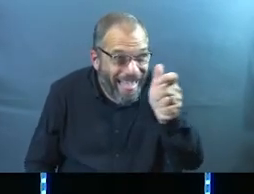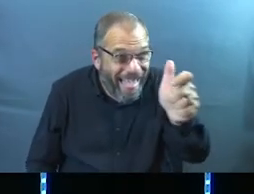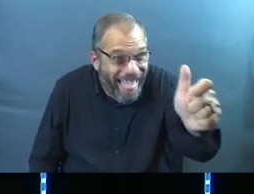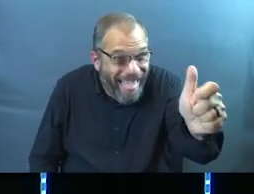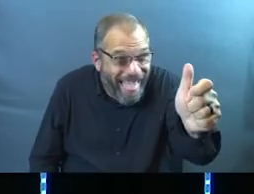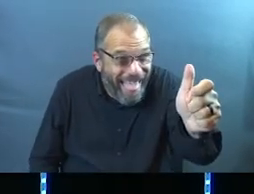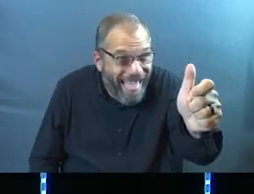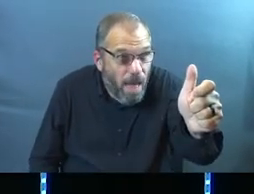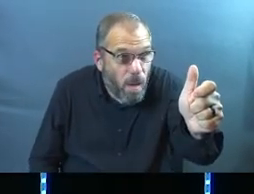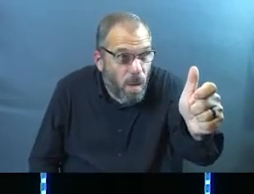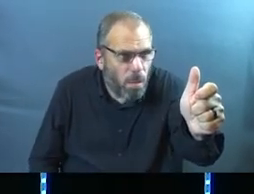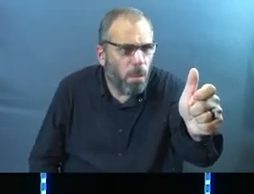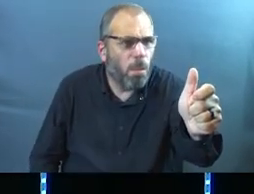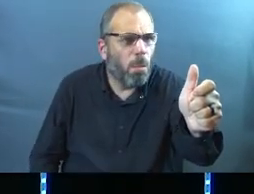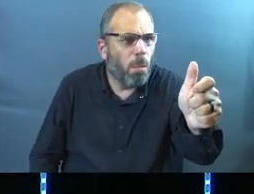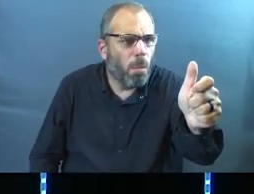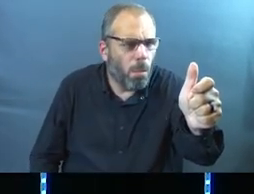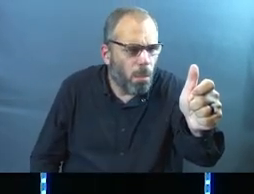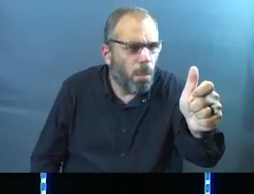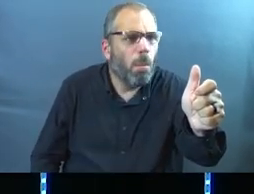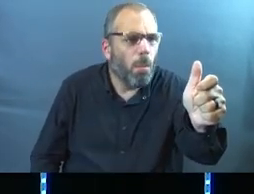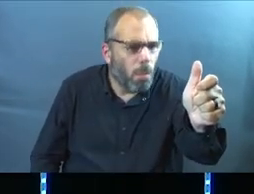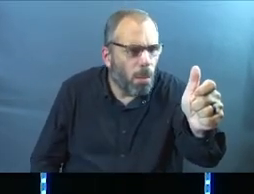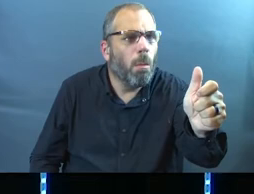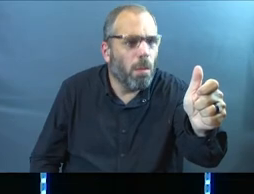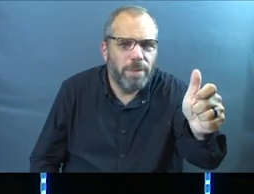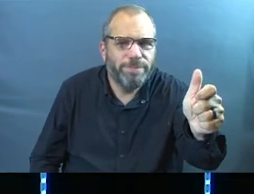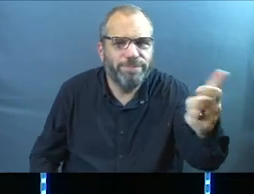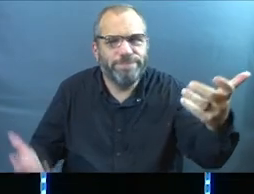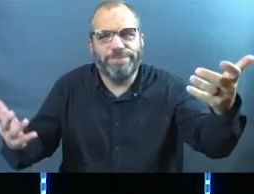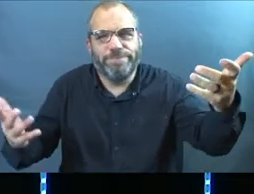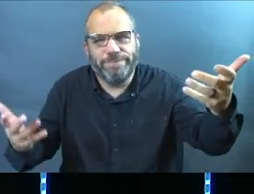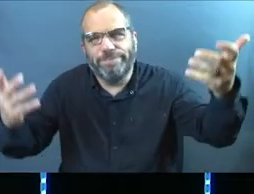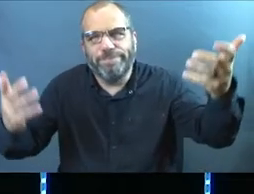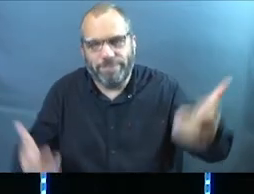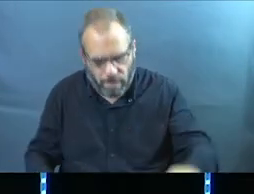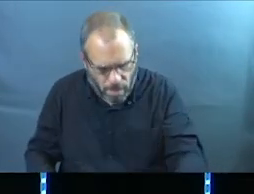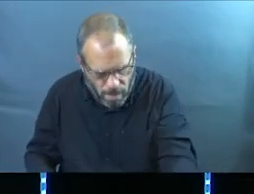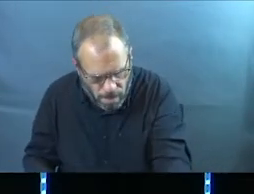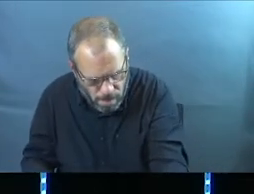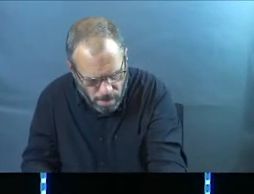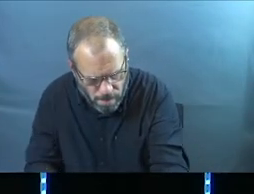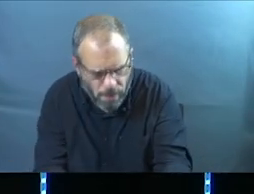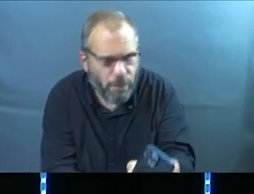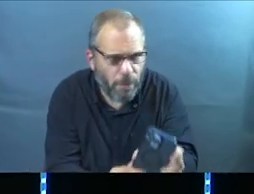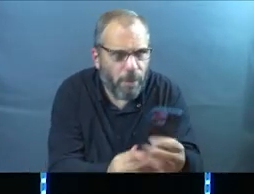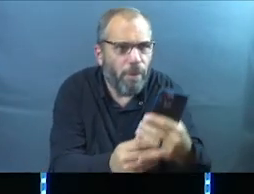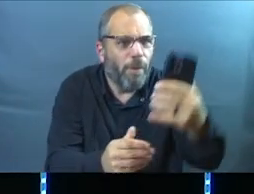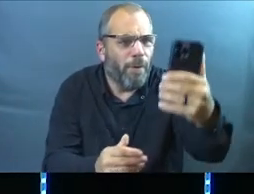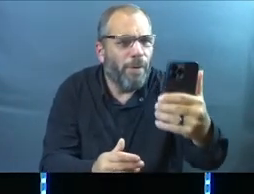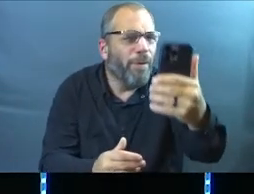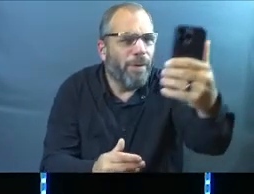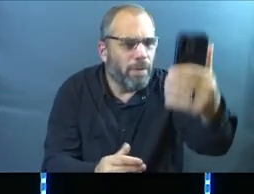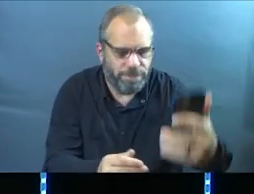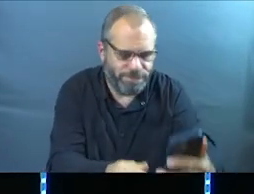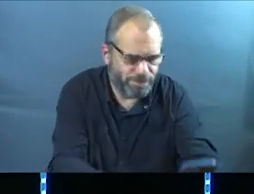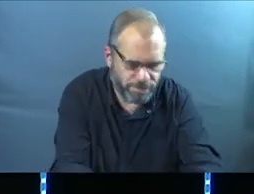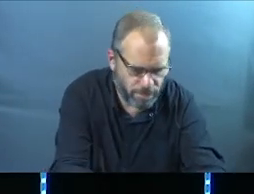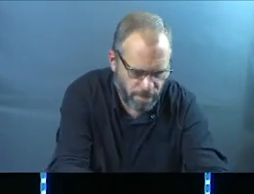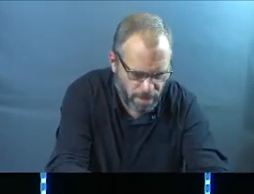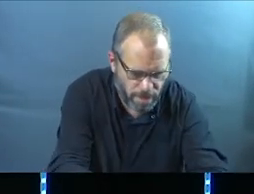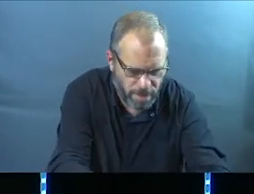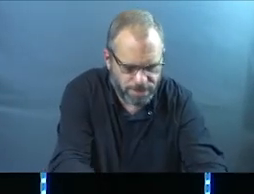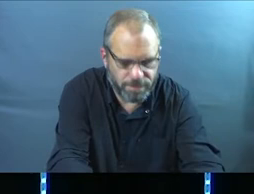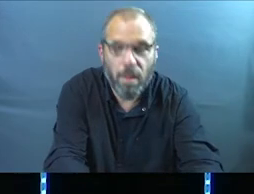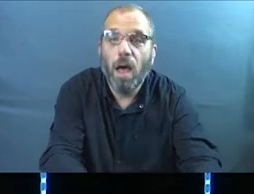link, in theory, depending on your phone, and take you right to it. And it's going to be Psalm 46 right in the version that we're going to